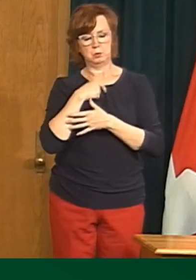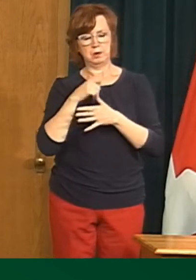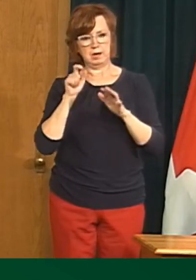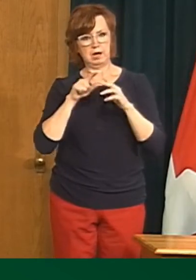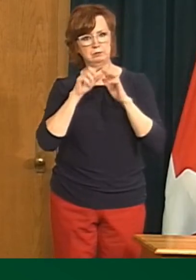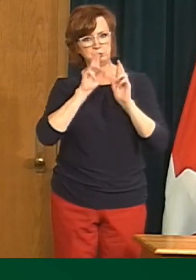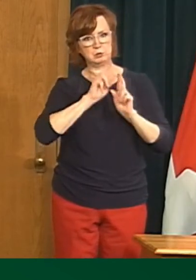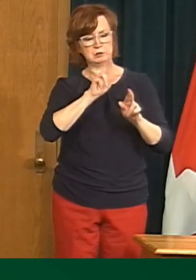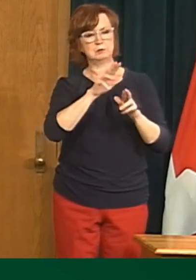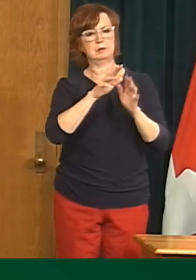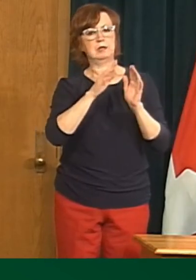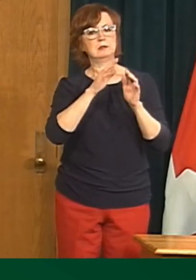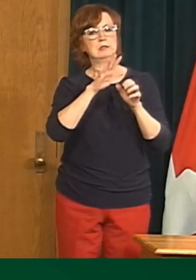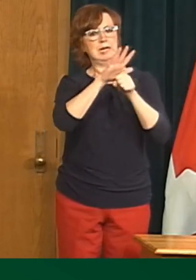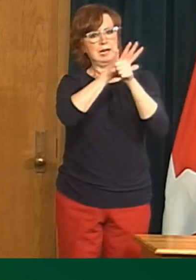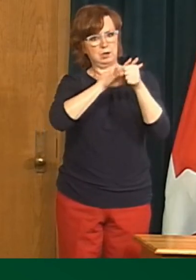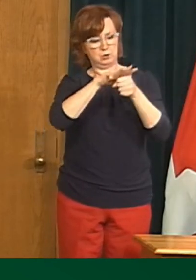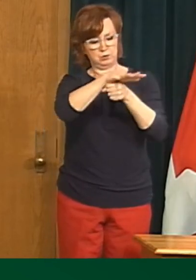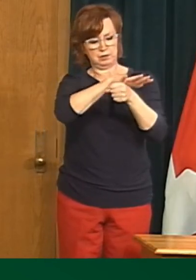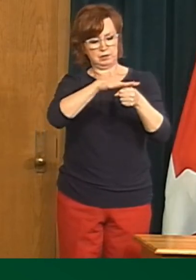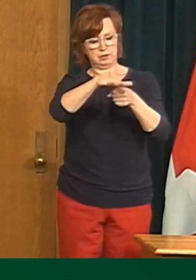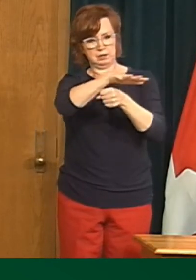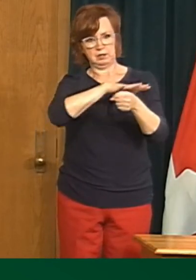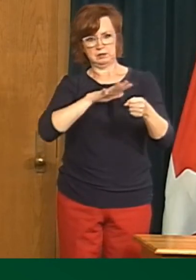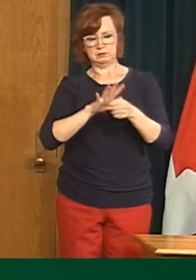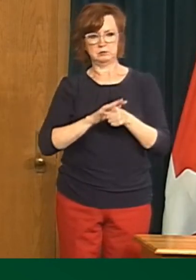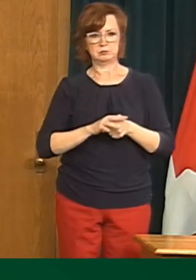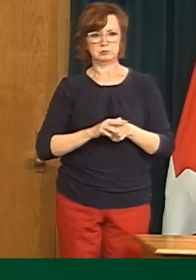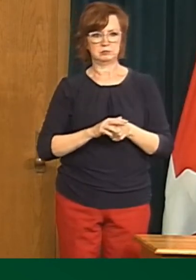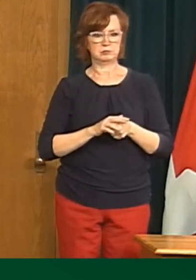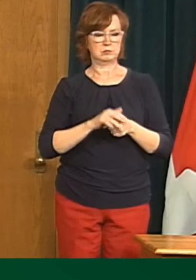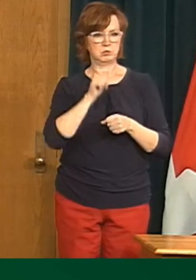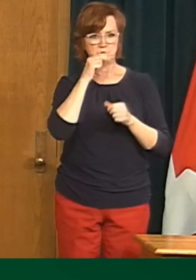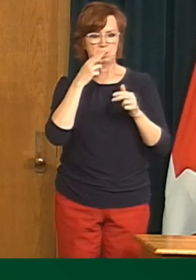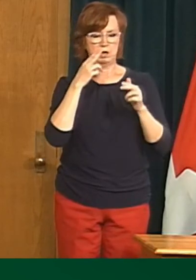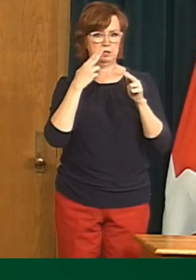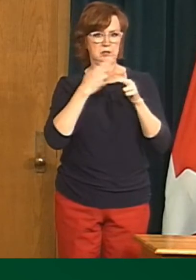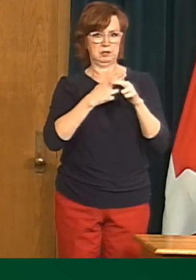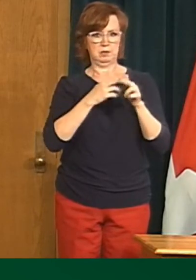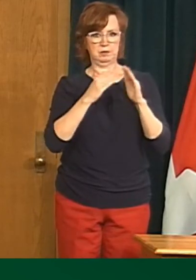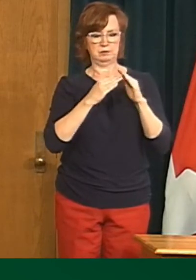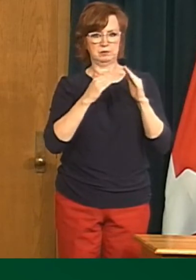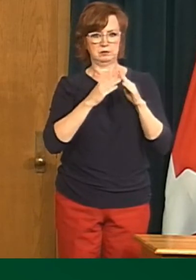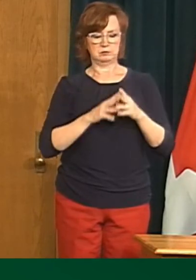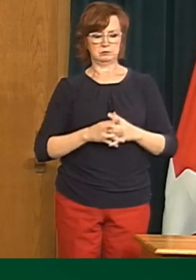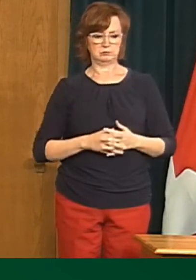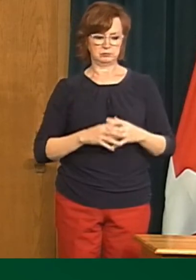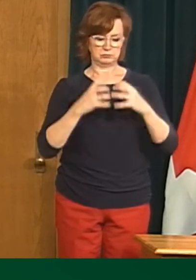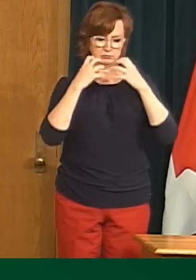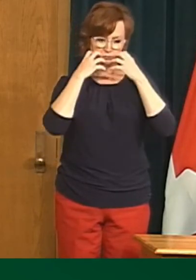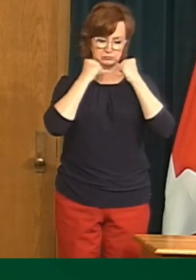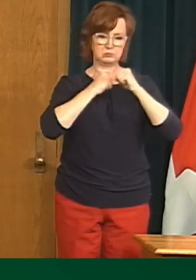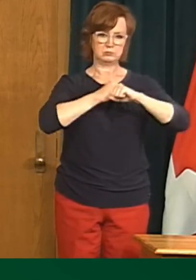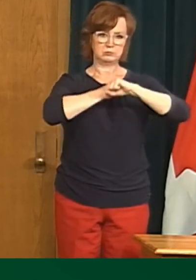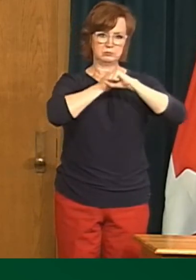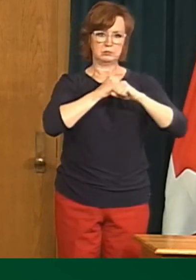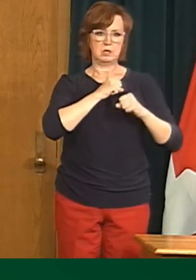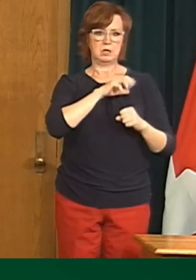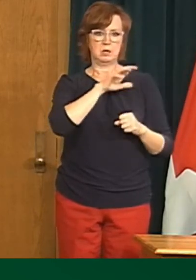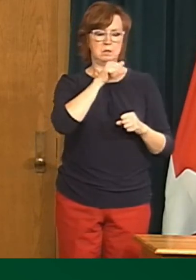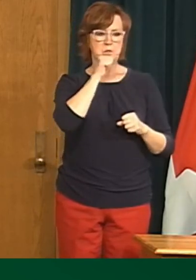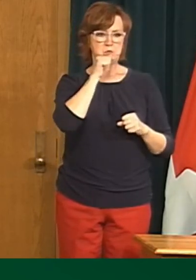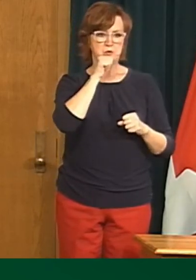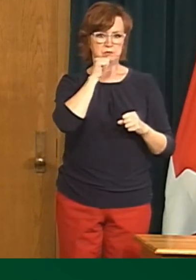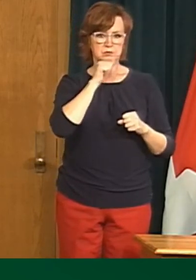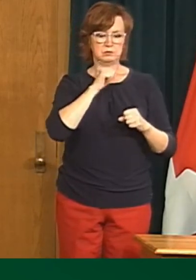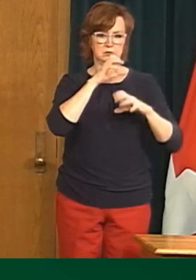disclose information if it served a public health purpose. We need to protect the privacy and confidentiality of individuals